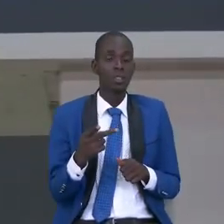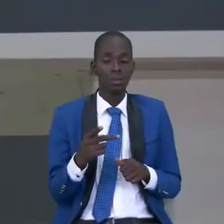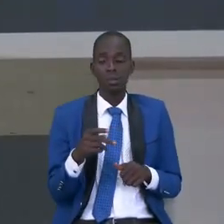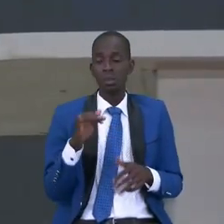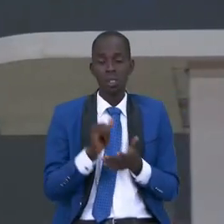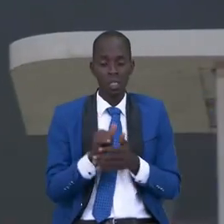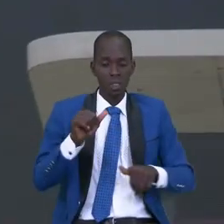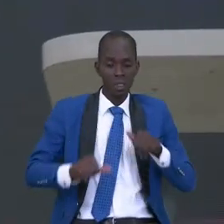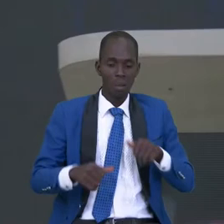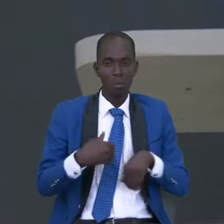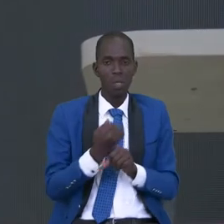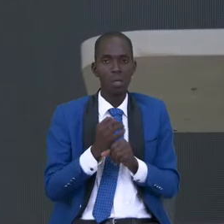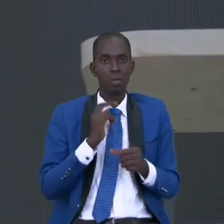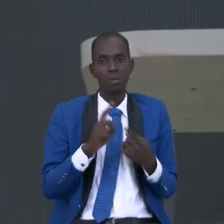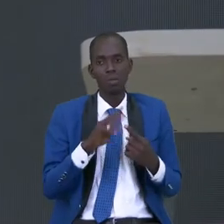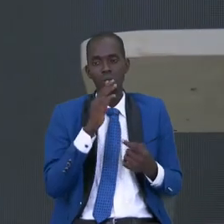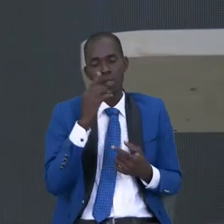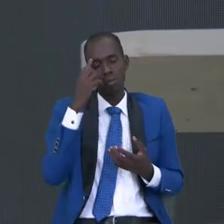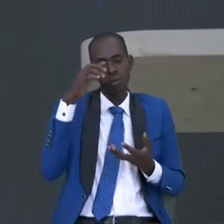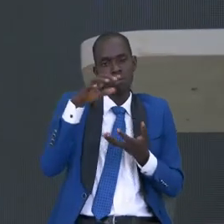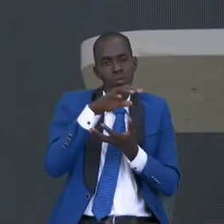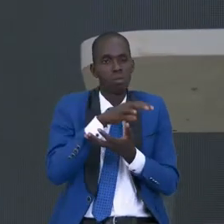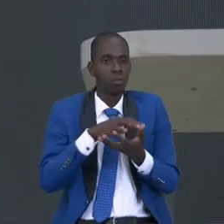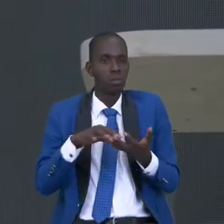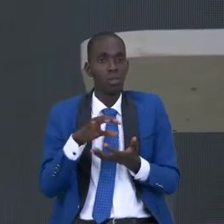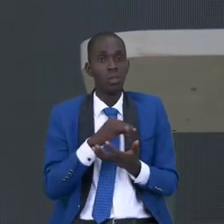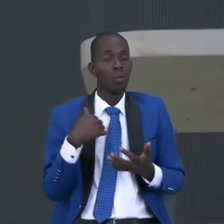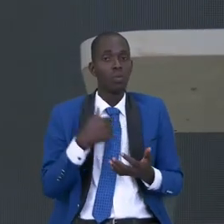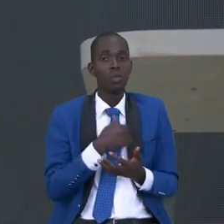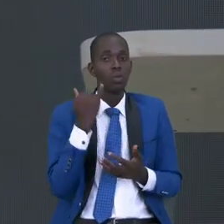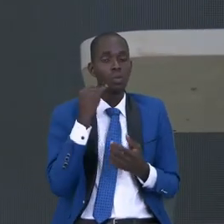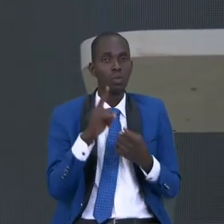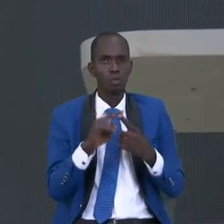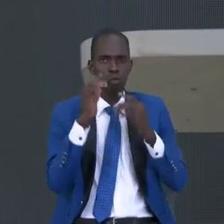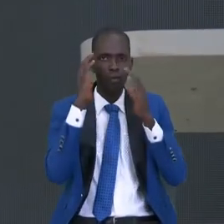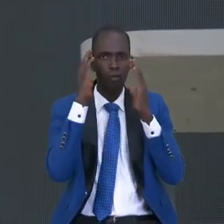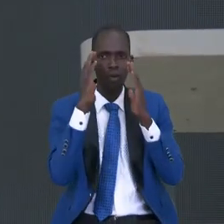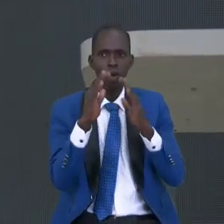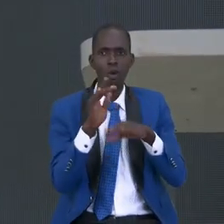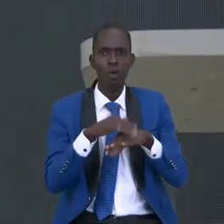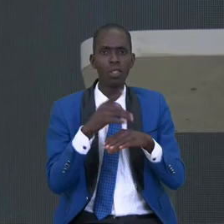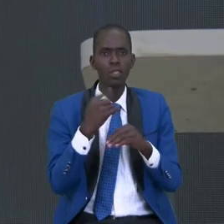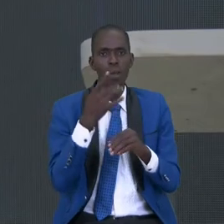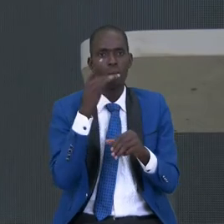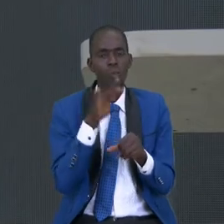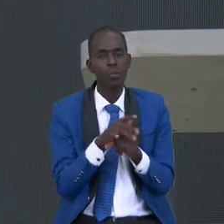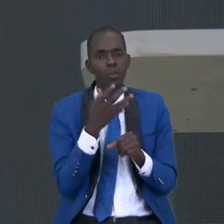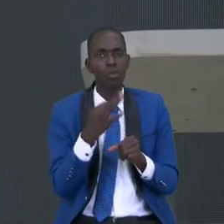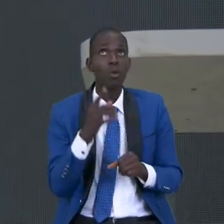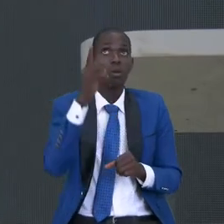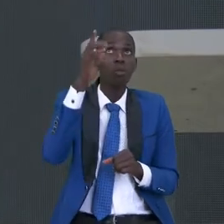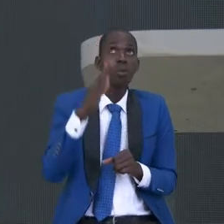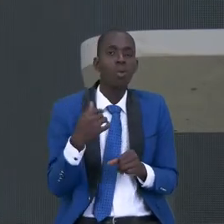We see the promise of God. Instead of focusing on that promise of God, gazing at that promise of God,